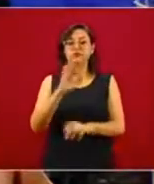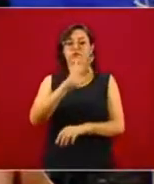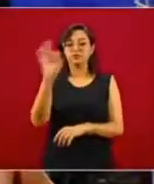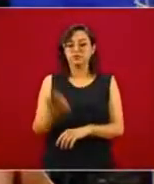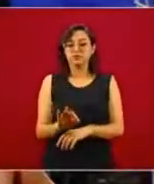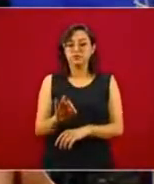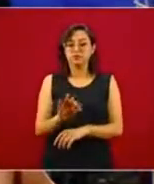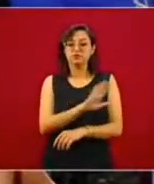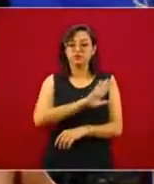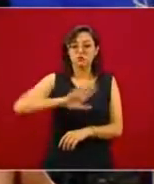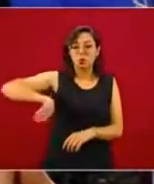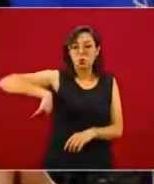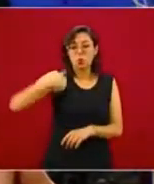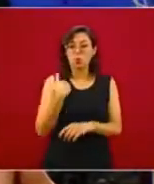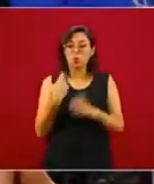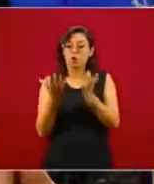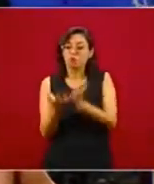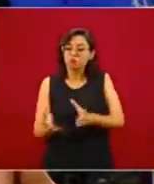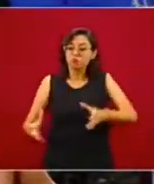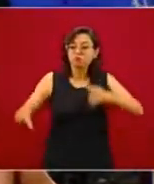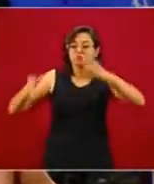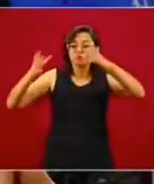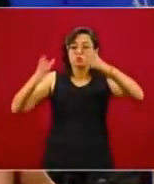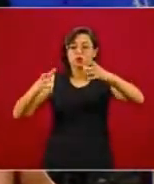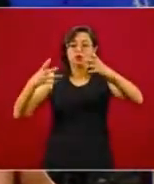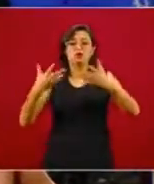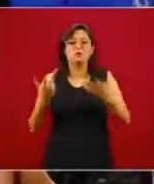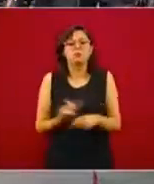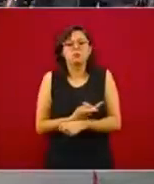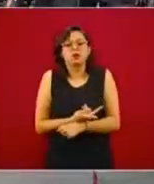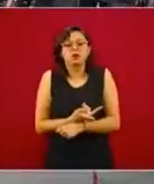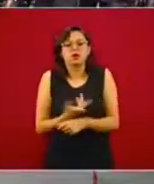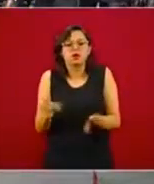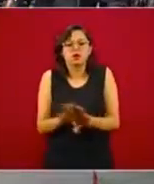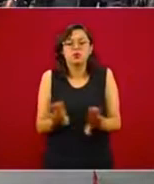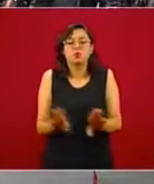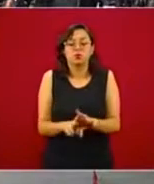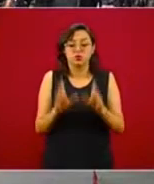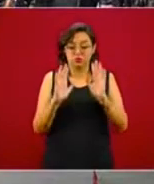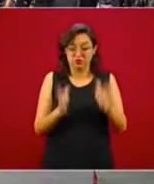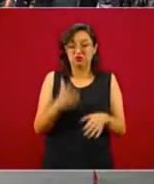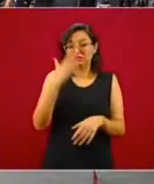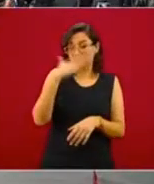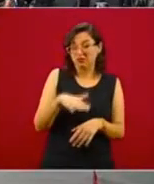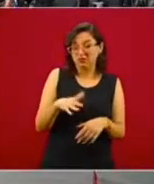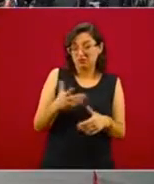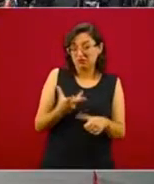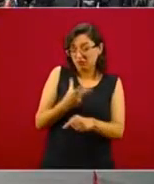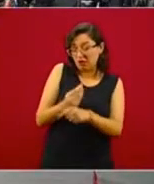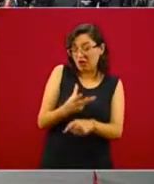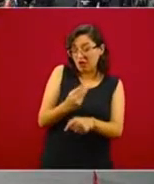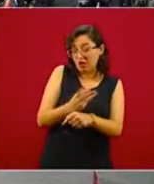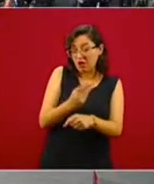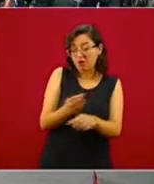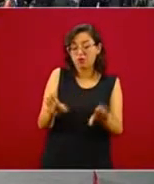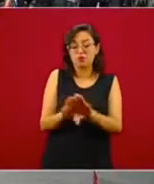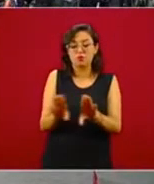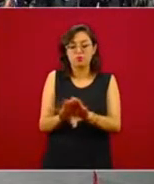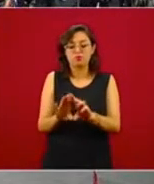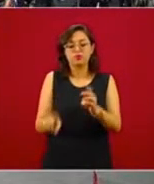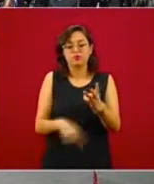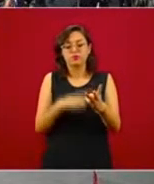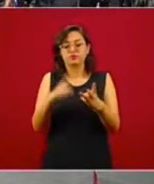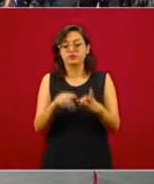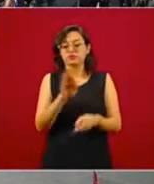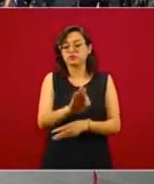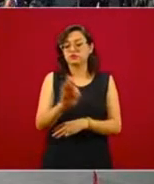couple of days, and the 23% would be using large containers for water. And I